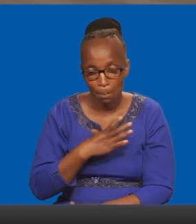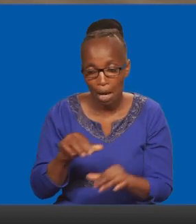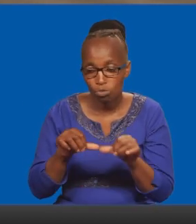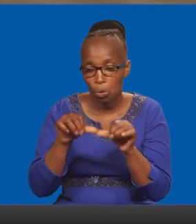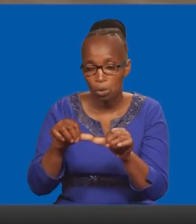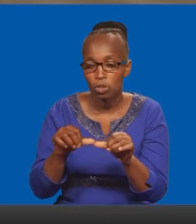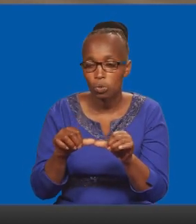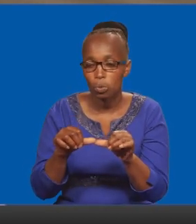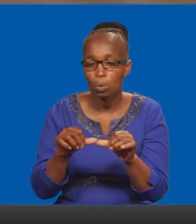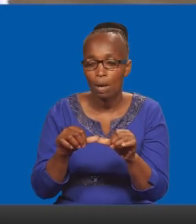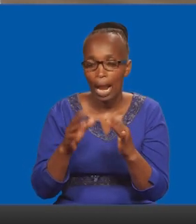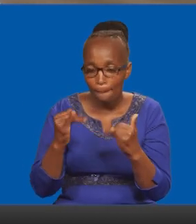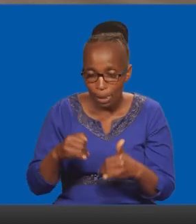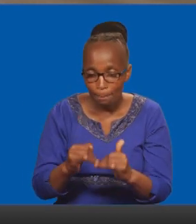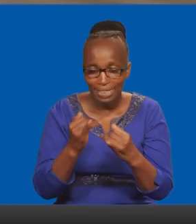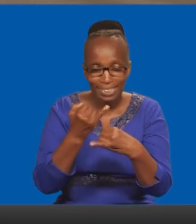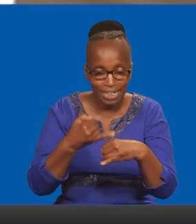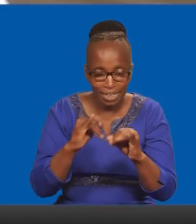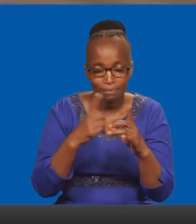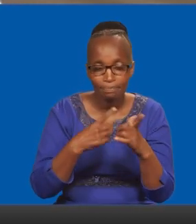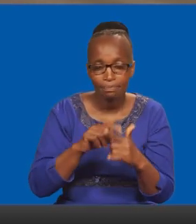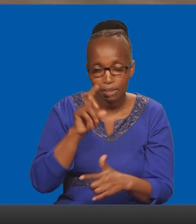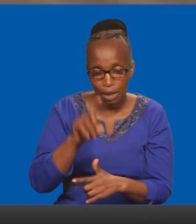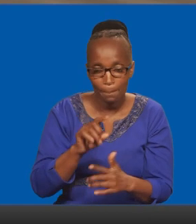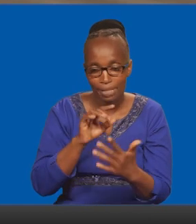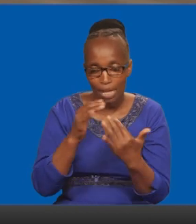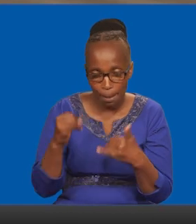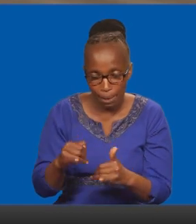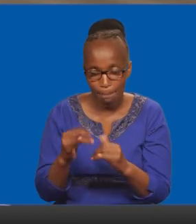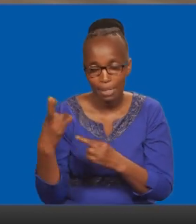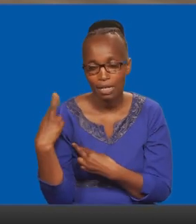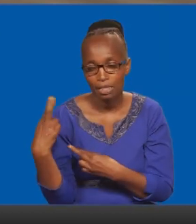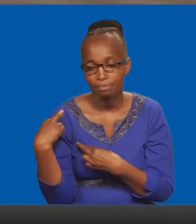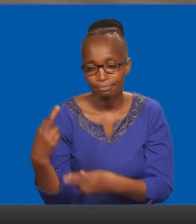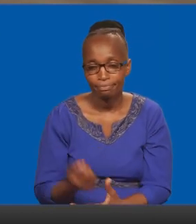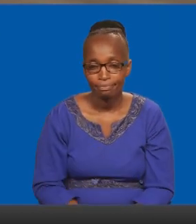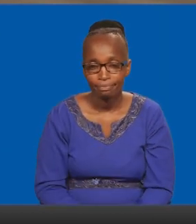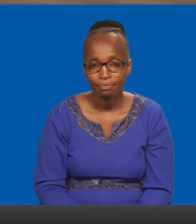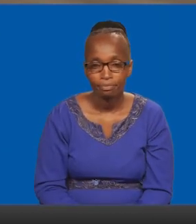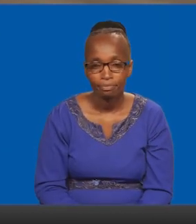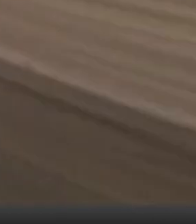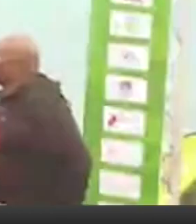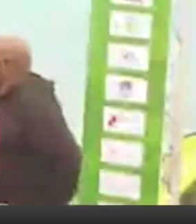other Kenyans. Even as they exercise their independence, they must exercise it with